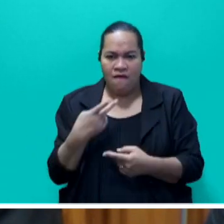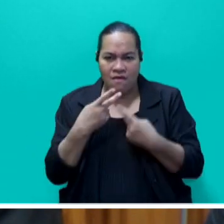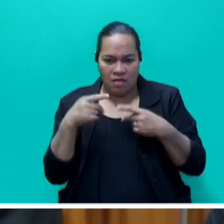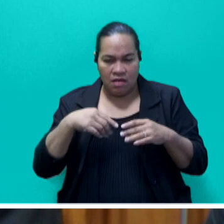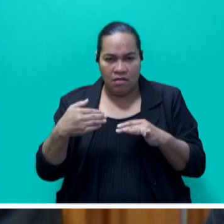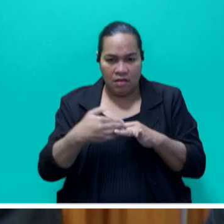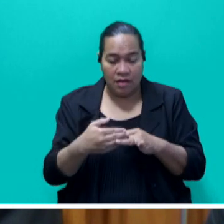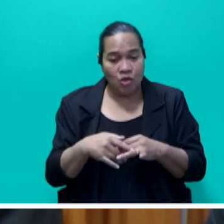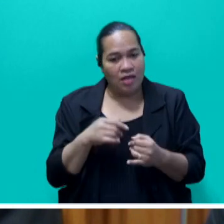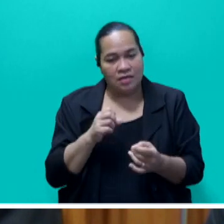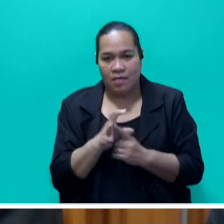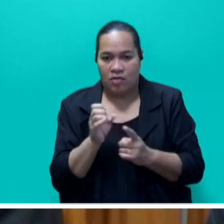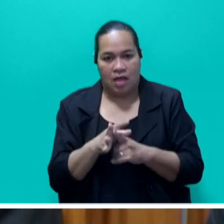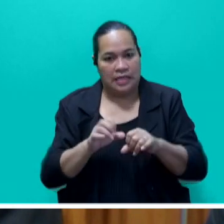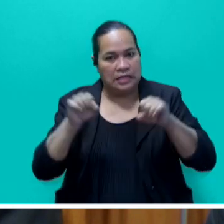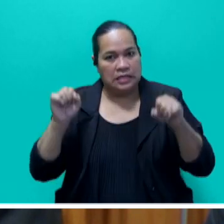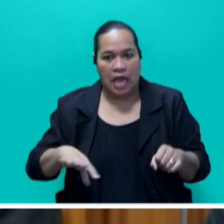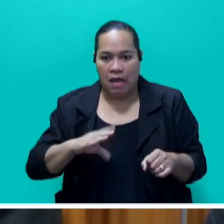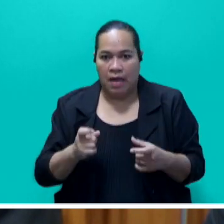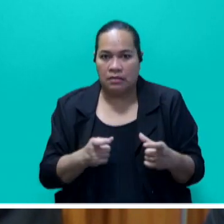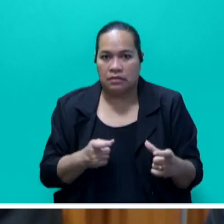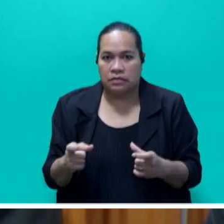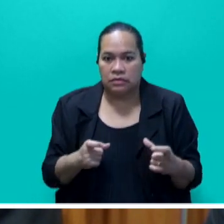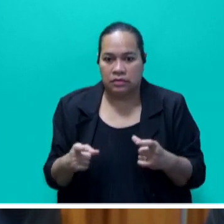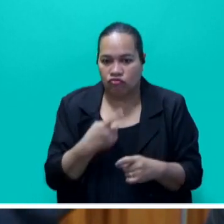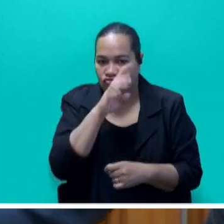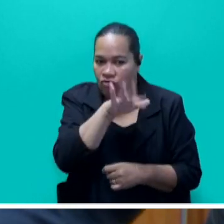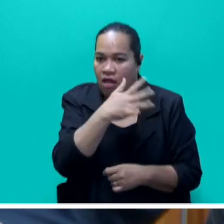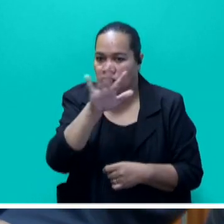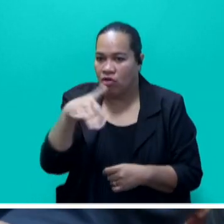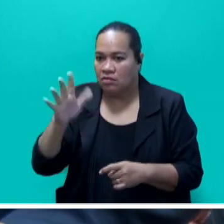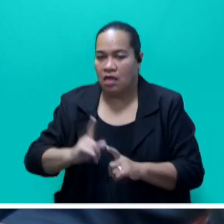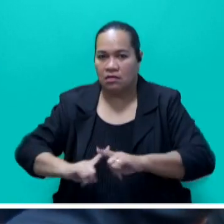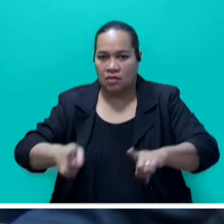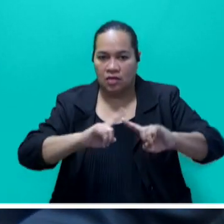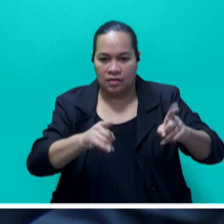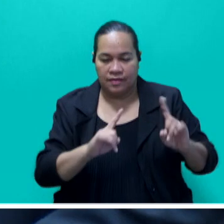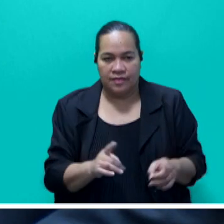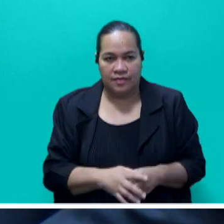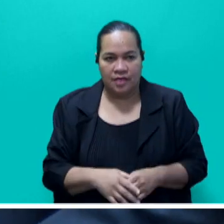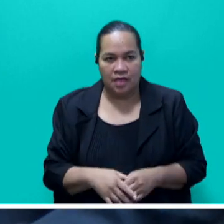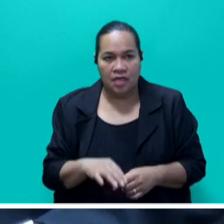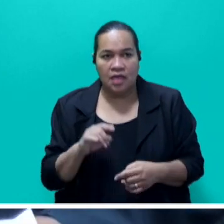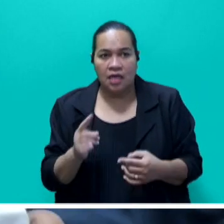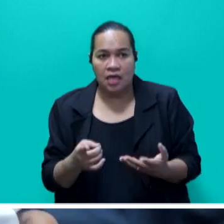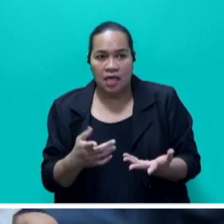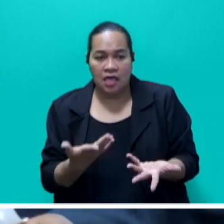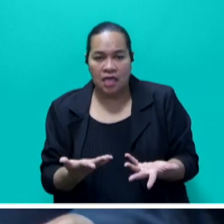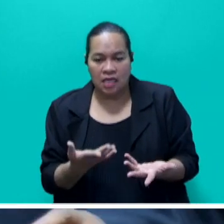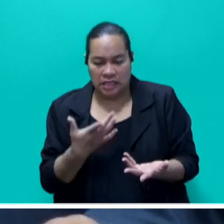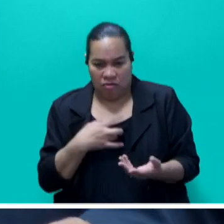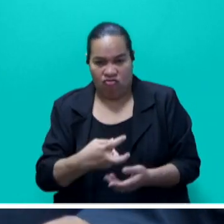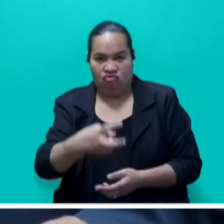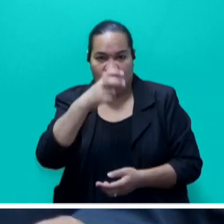that systems are in place to conduct relevant checks on these vessels. Fiji is fortunate that it undertakes a